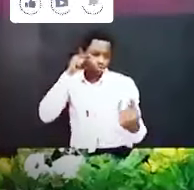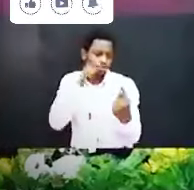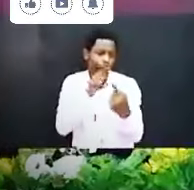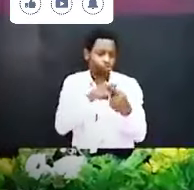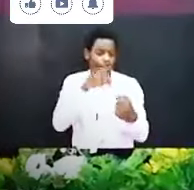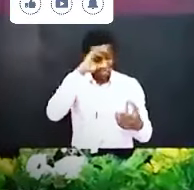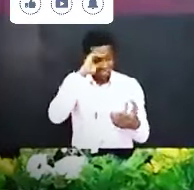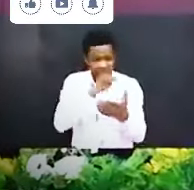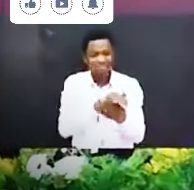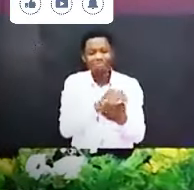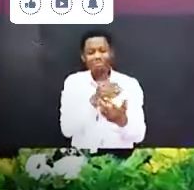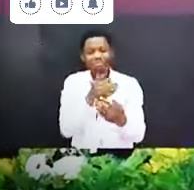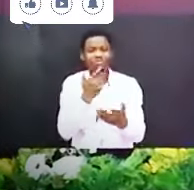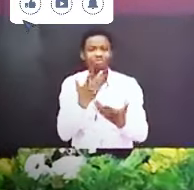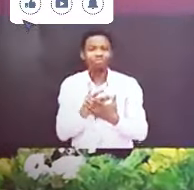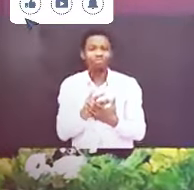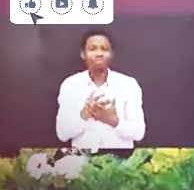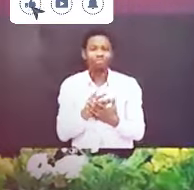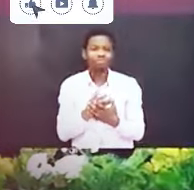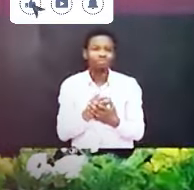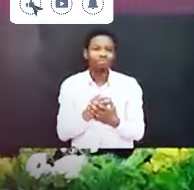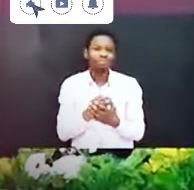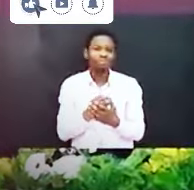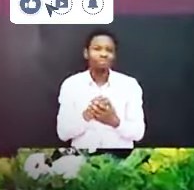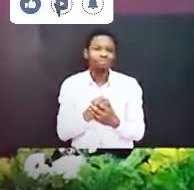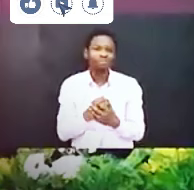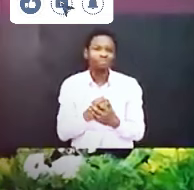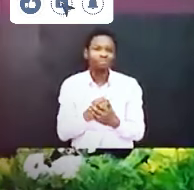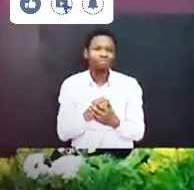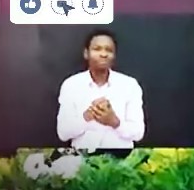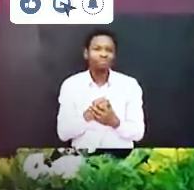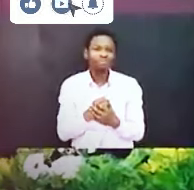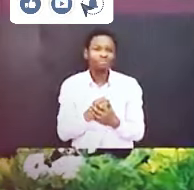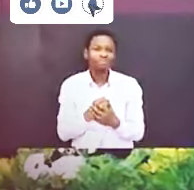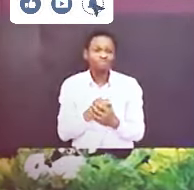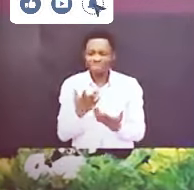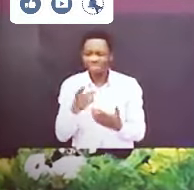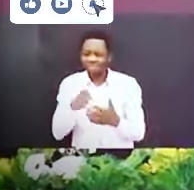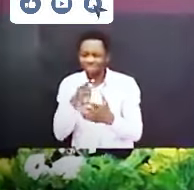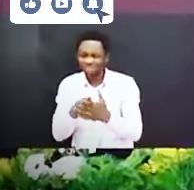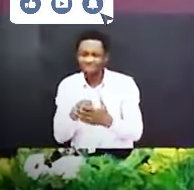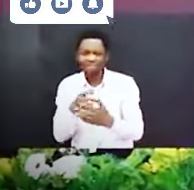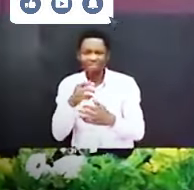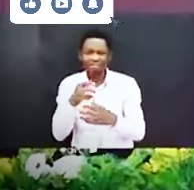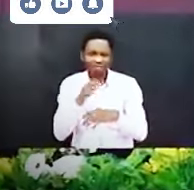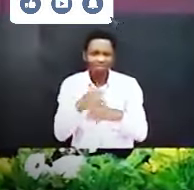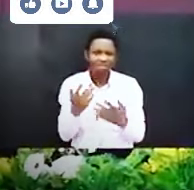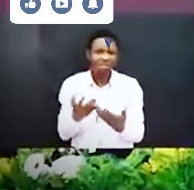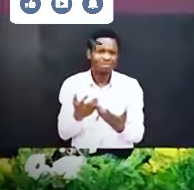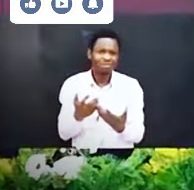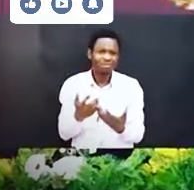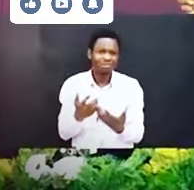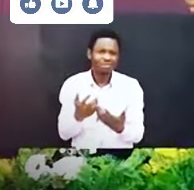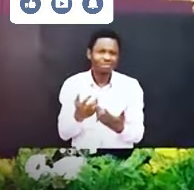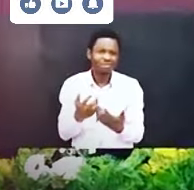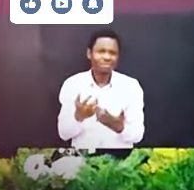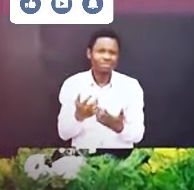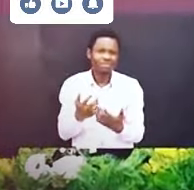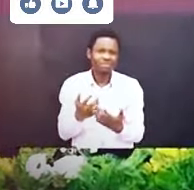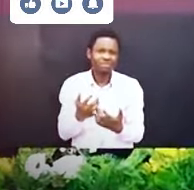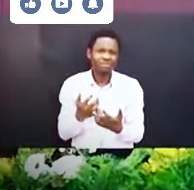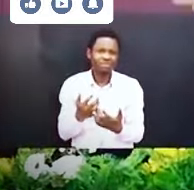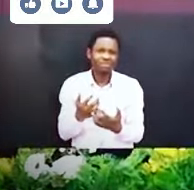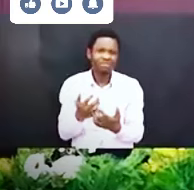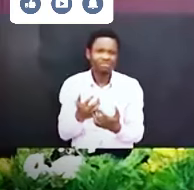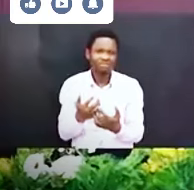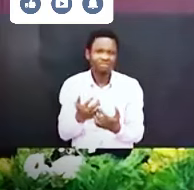There's a visitor here. Then the next time, can you come soon? Please run. Then a man said, yesterday it was, can you come now? Today, can